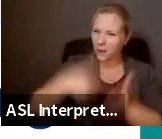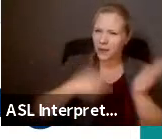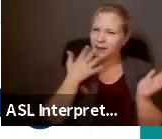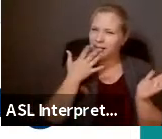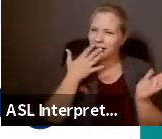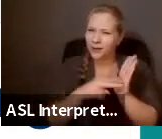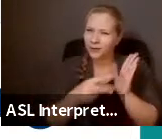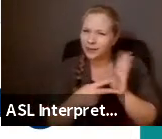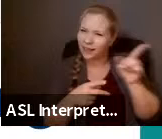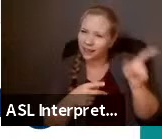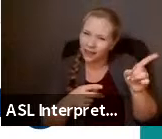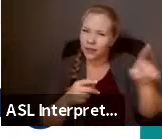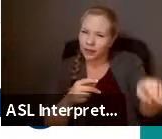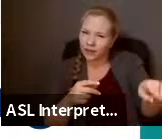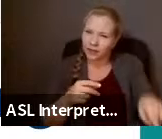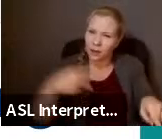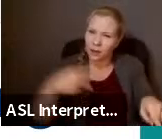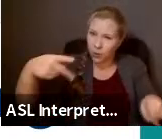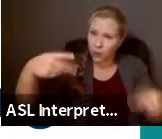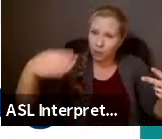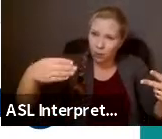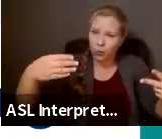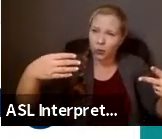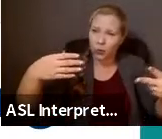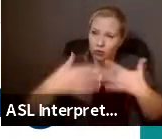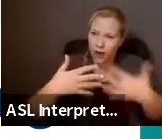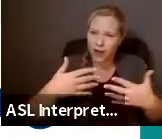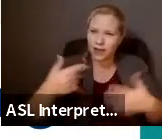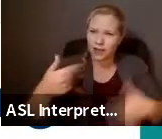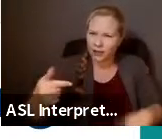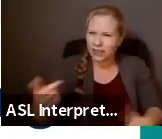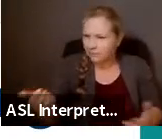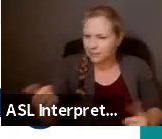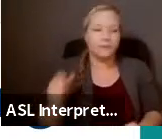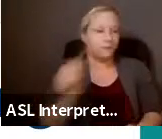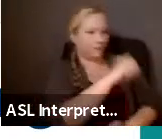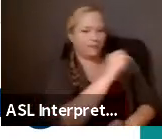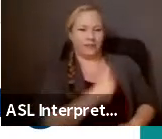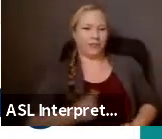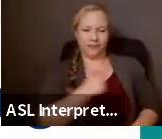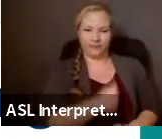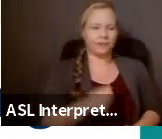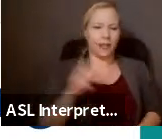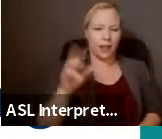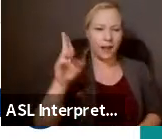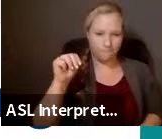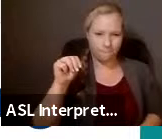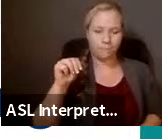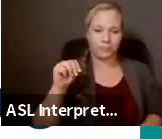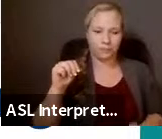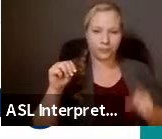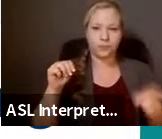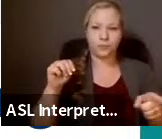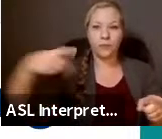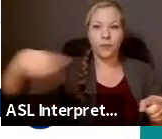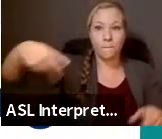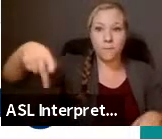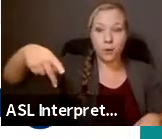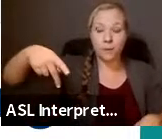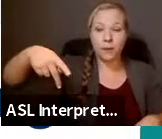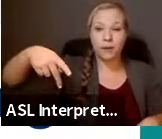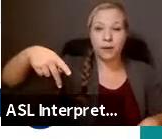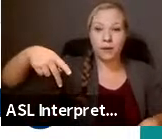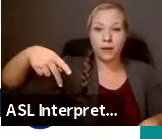shown here. Could you just, the purple, blue, gray, and green? Yeah, so you know, again, the purple is what